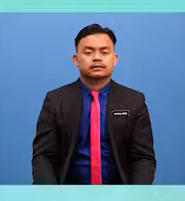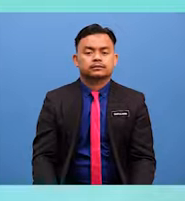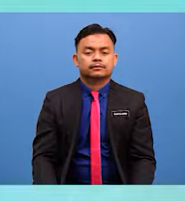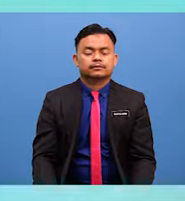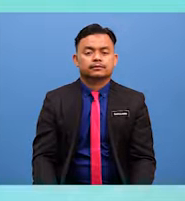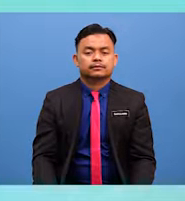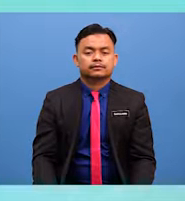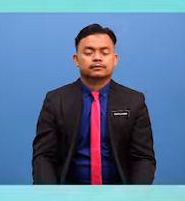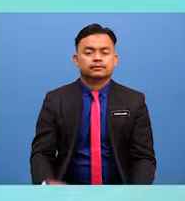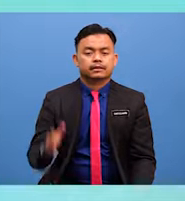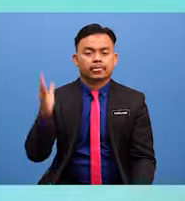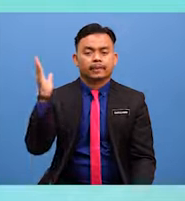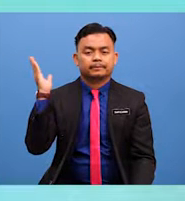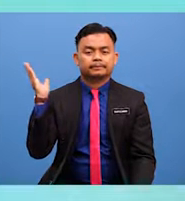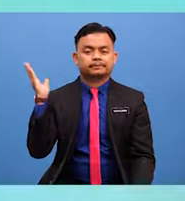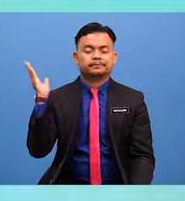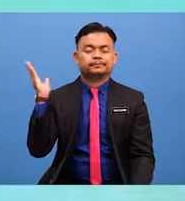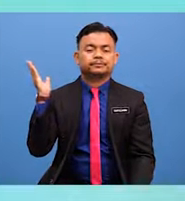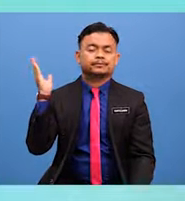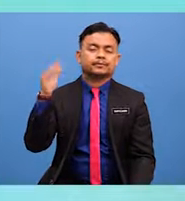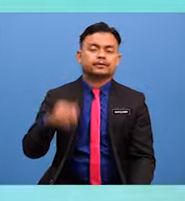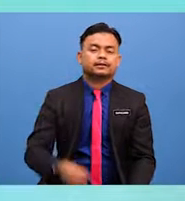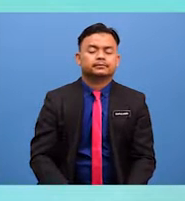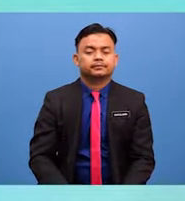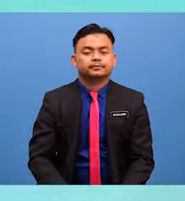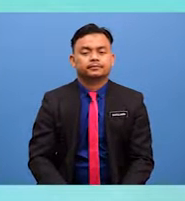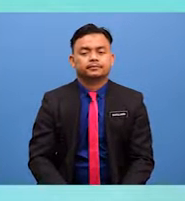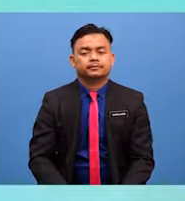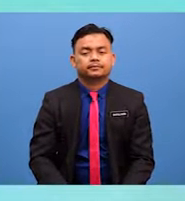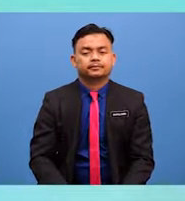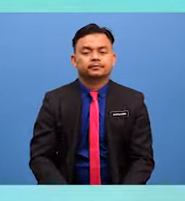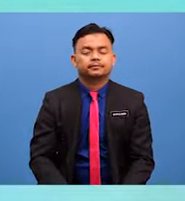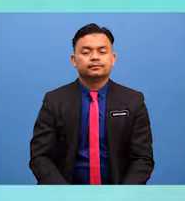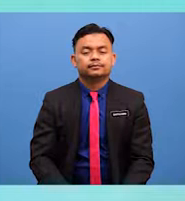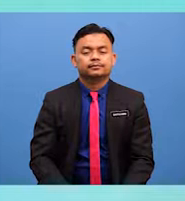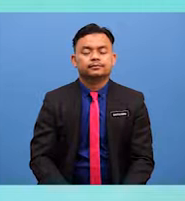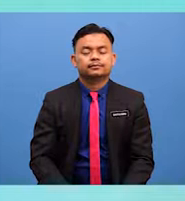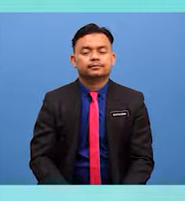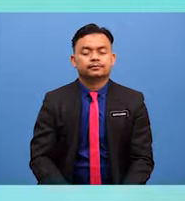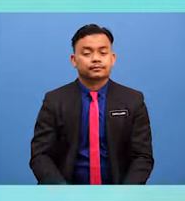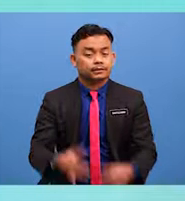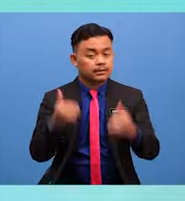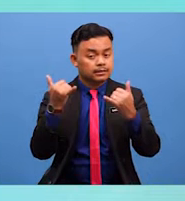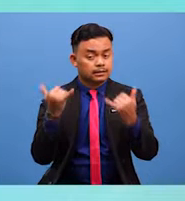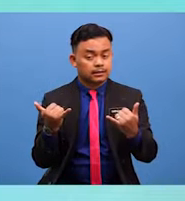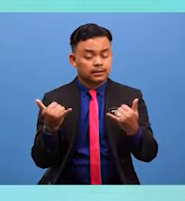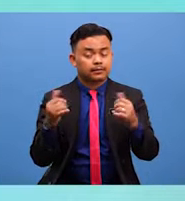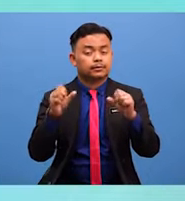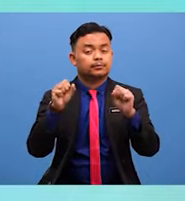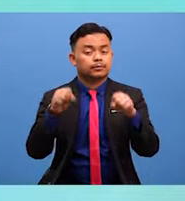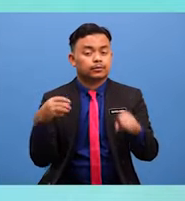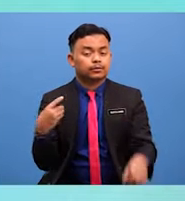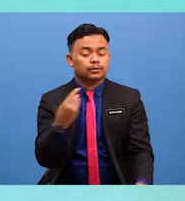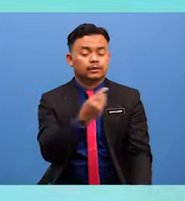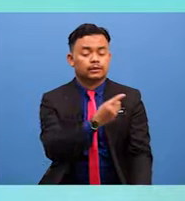track wildlife, hefty punishments, local communities. Now, shall we find